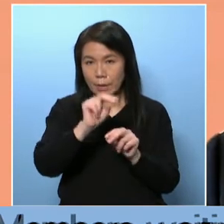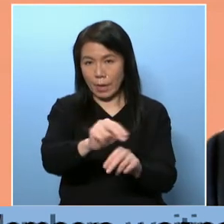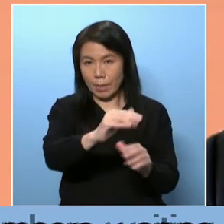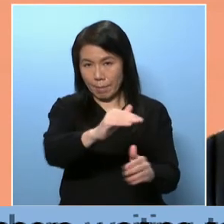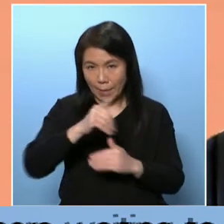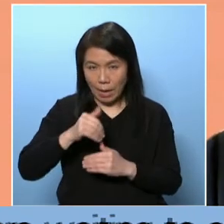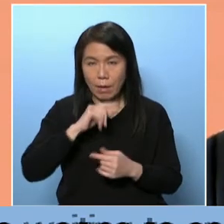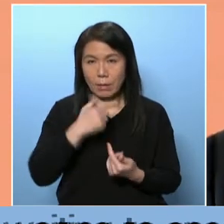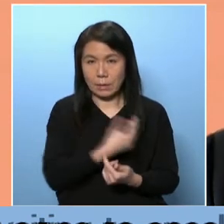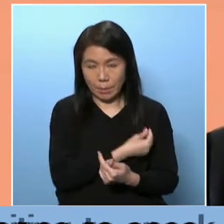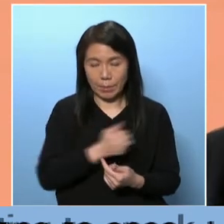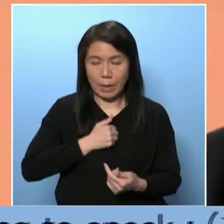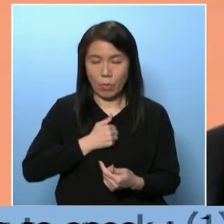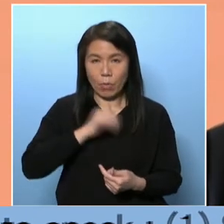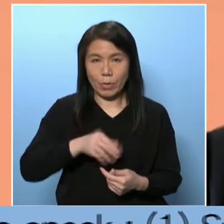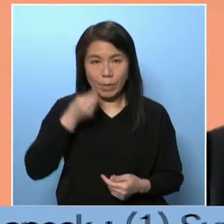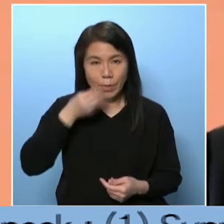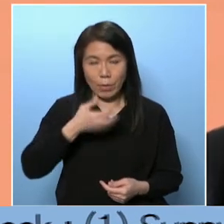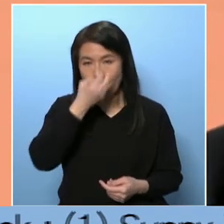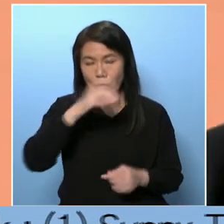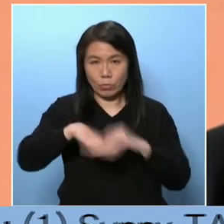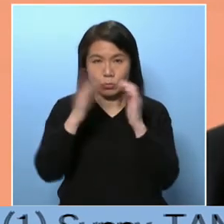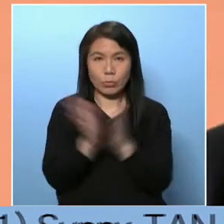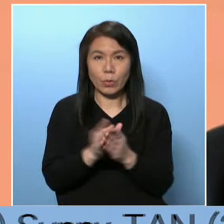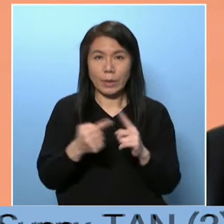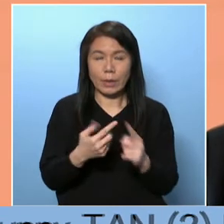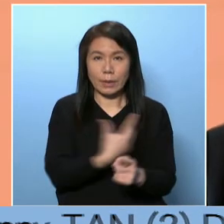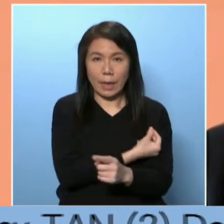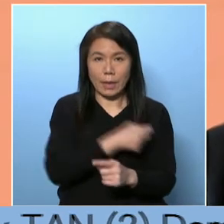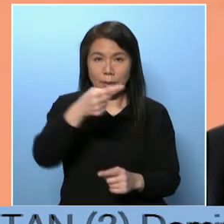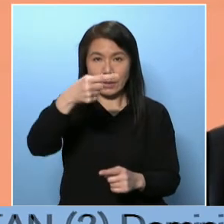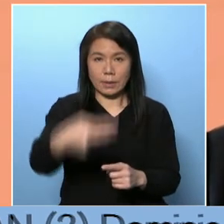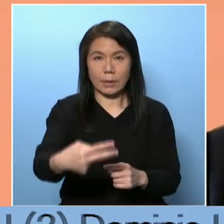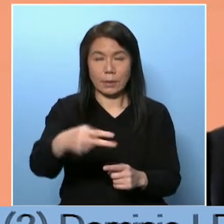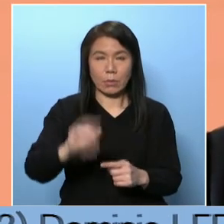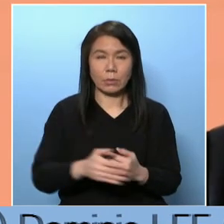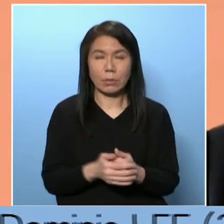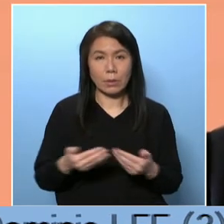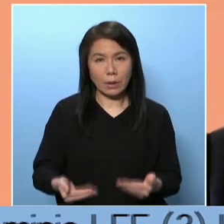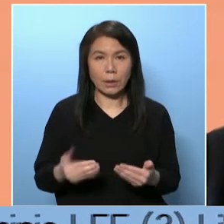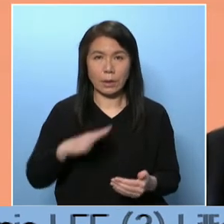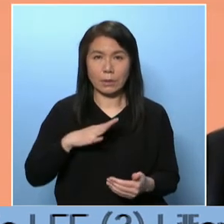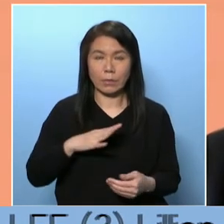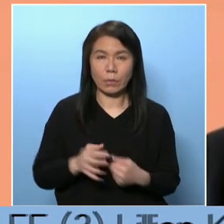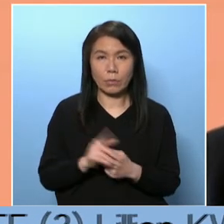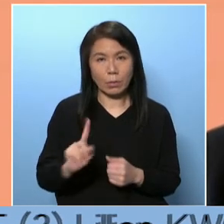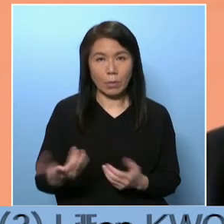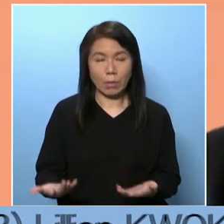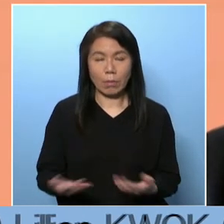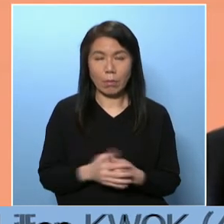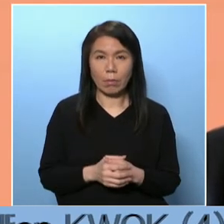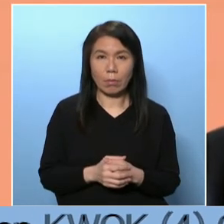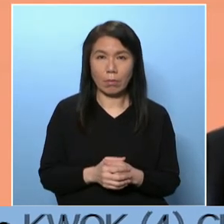been publicizing the fact that it has procured enough jabs for the